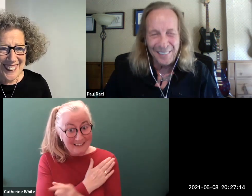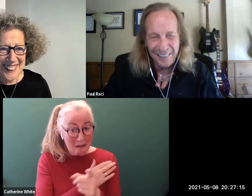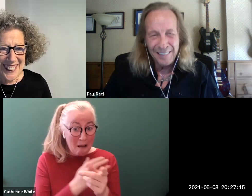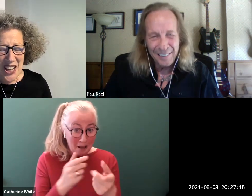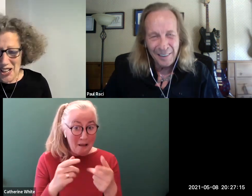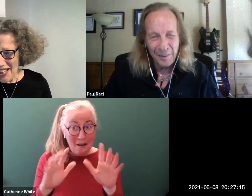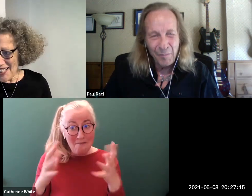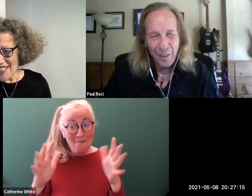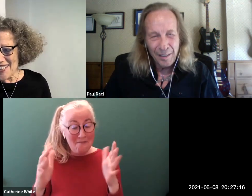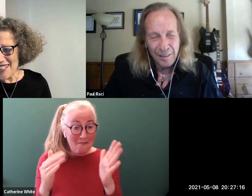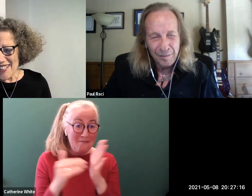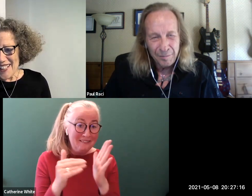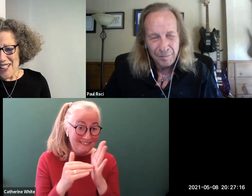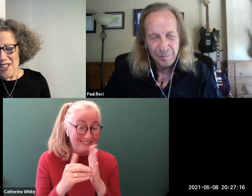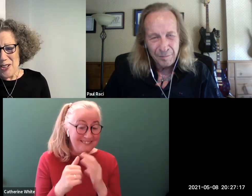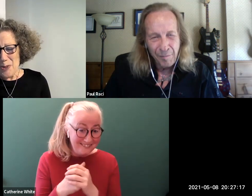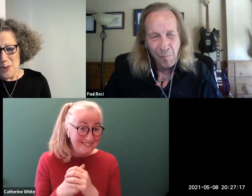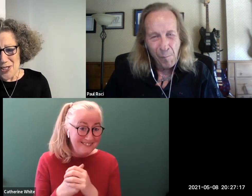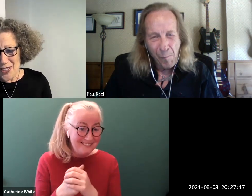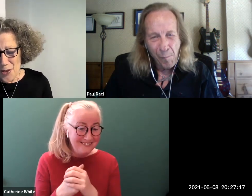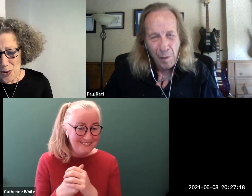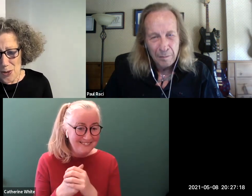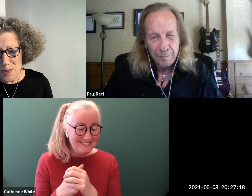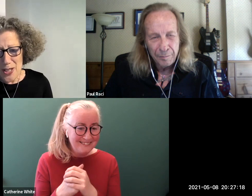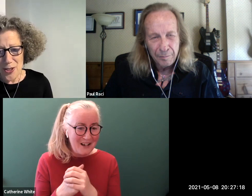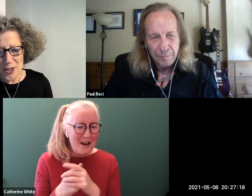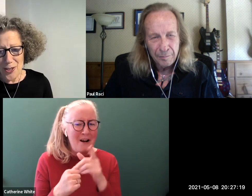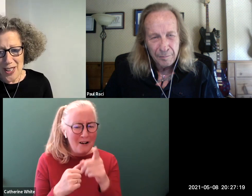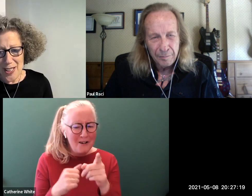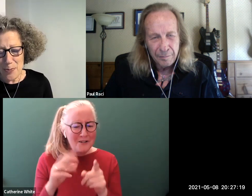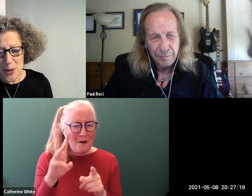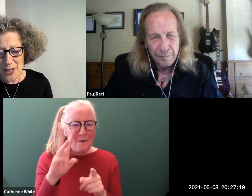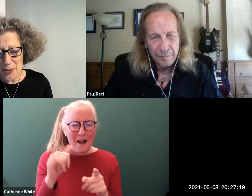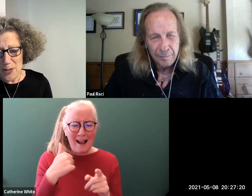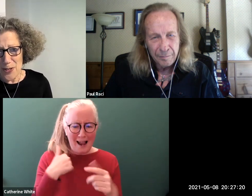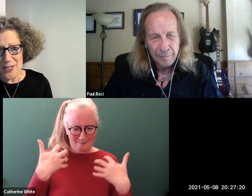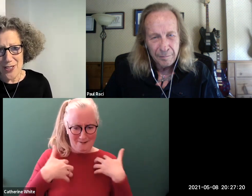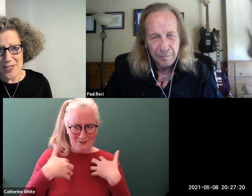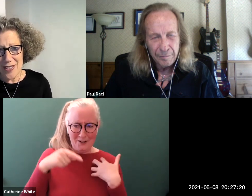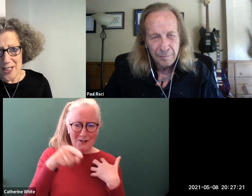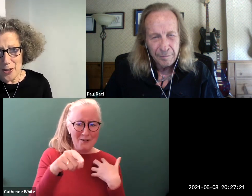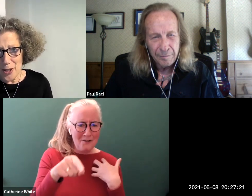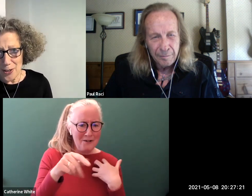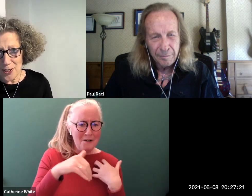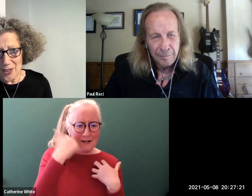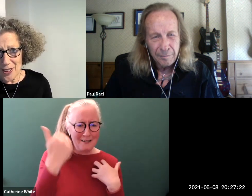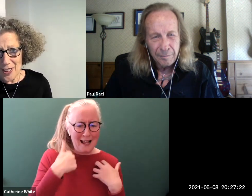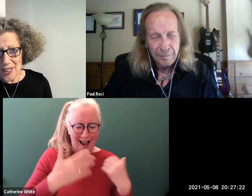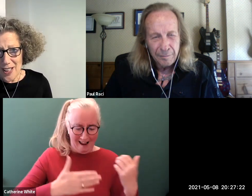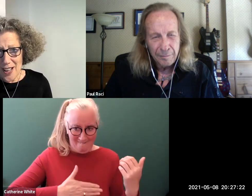Yeah. Yeah. And what draws me to you is part of me feels I know